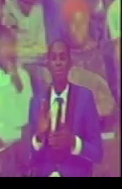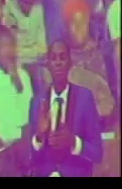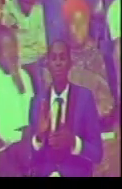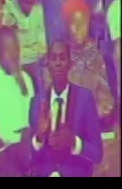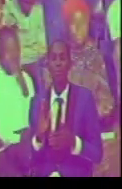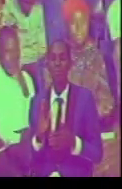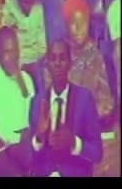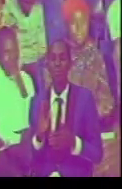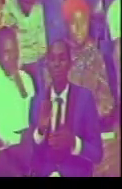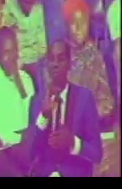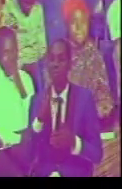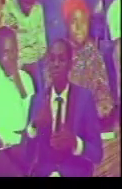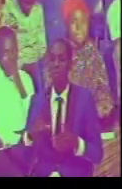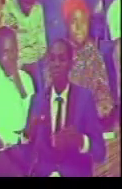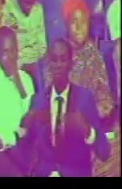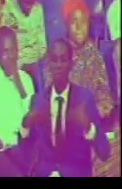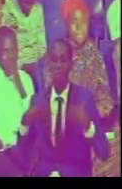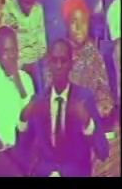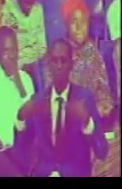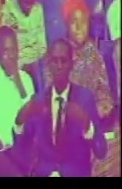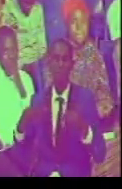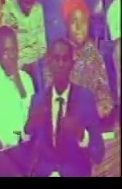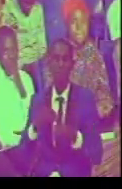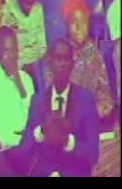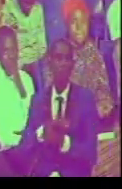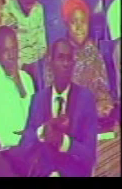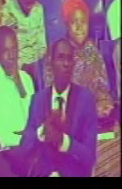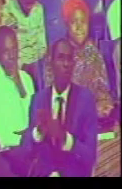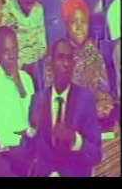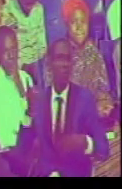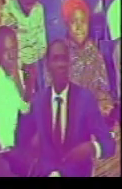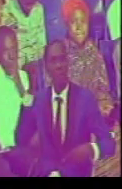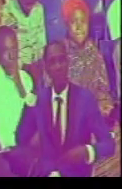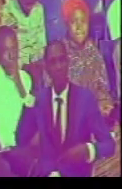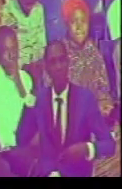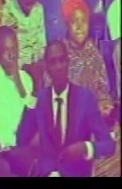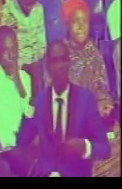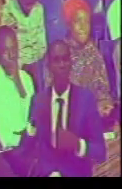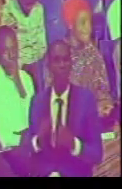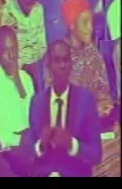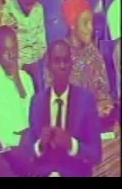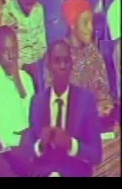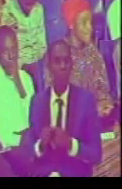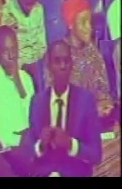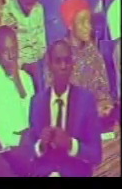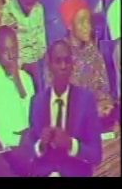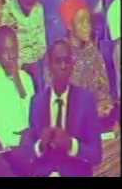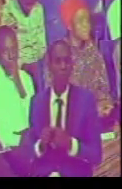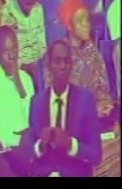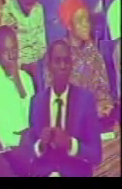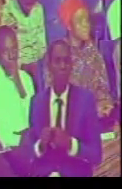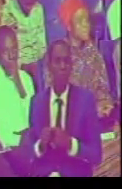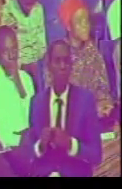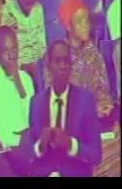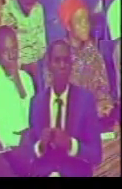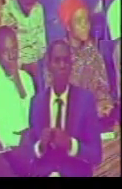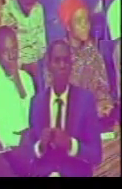of those big plague diseases? This person said, a condition known as